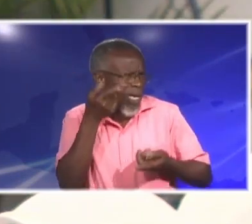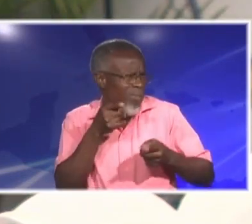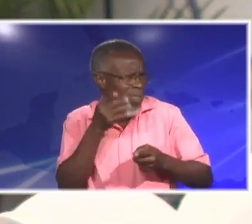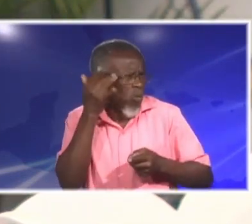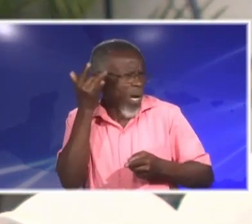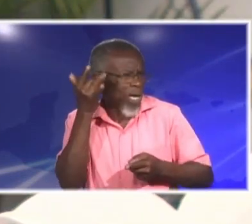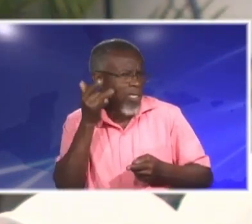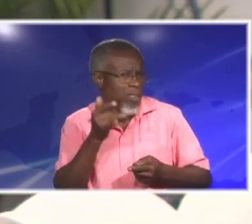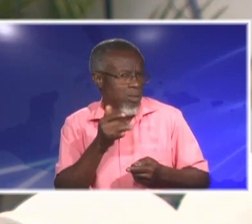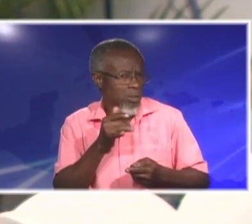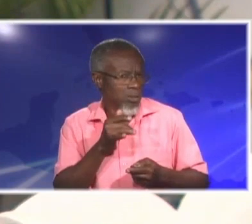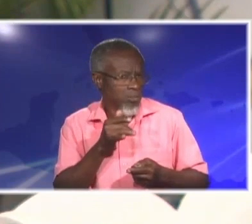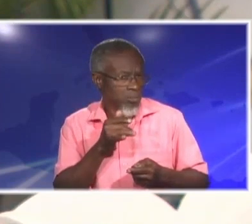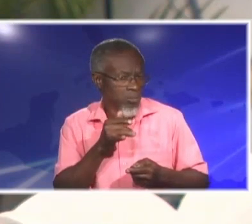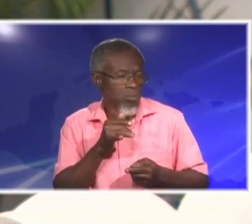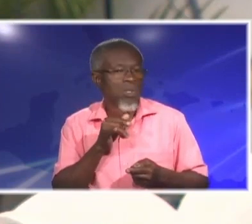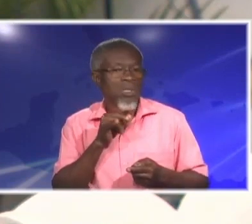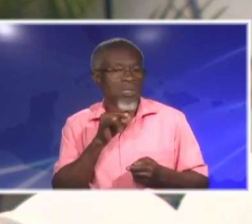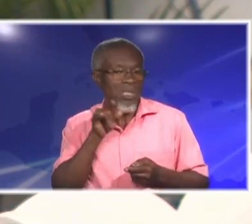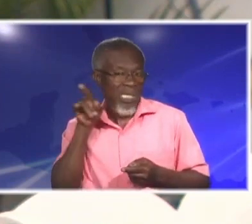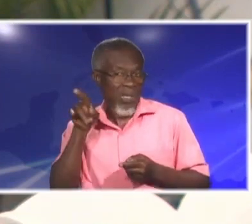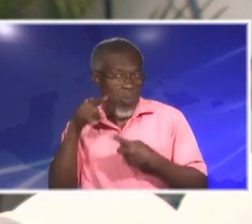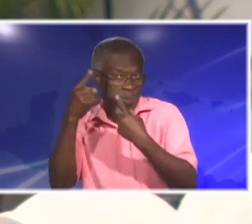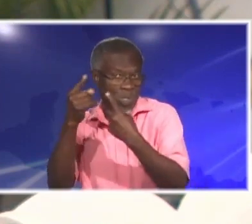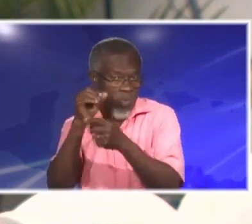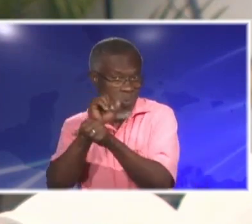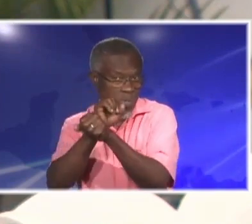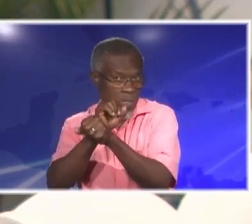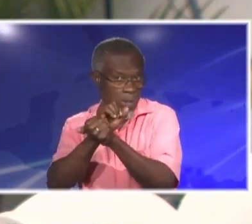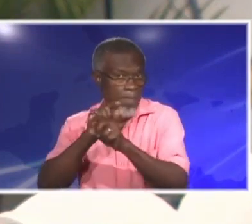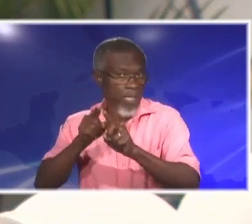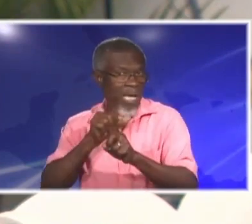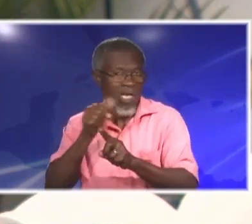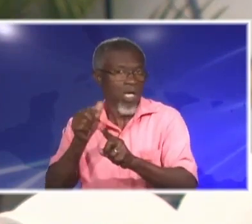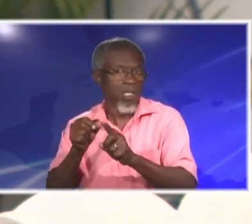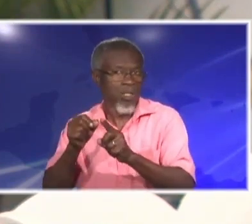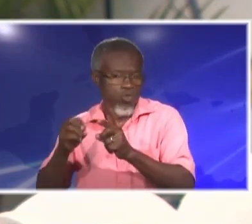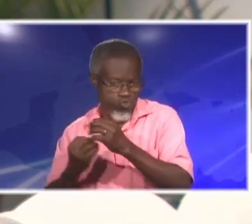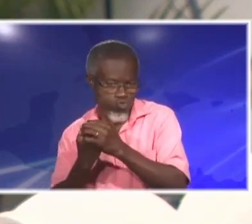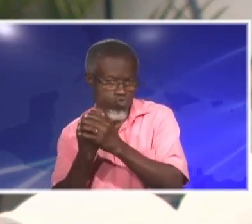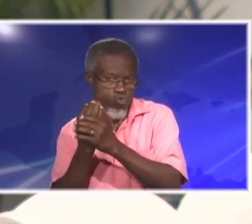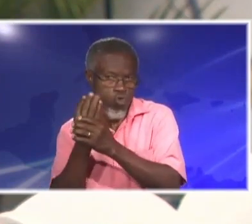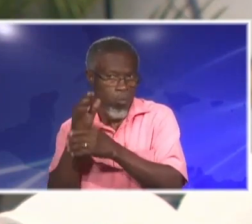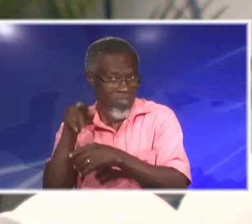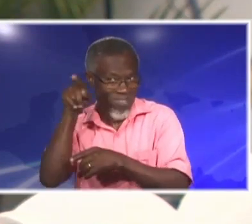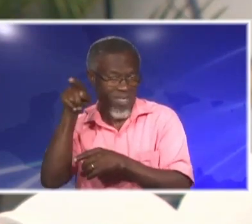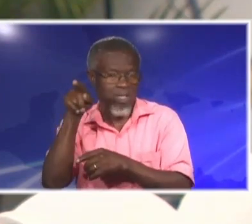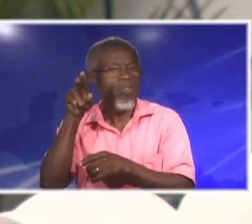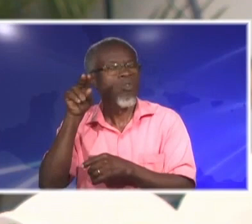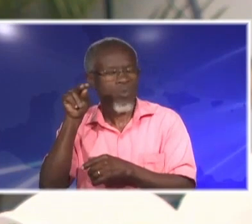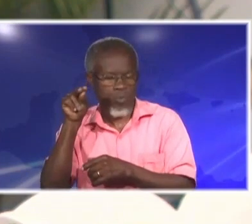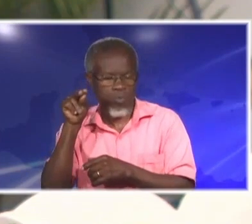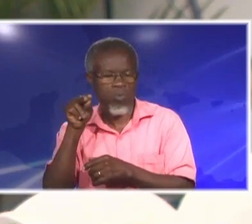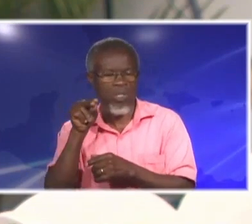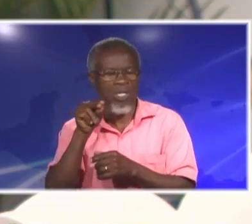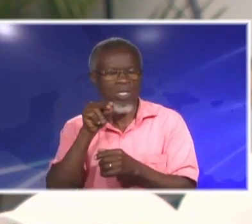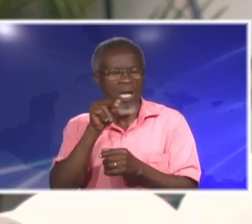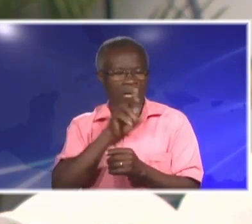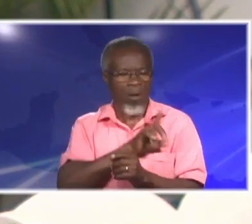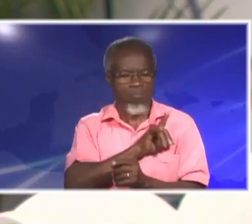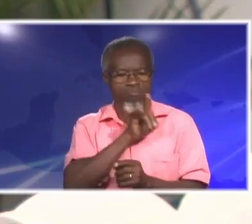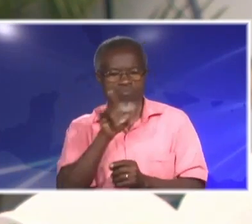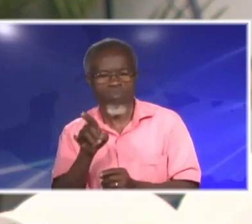got a shock when I went in there. But there are some things I want to mention. One of the things specific to violence that we have found